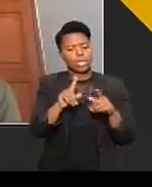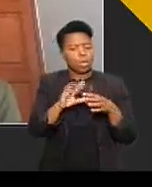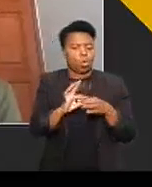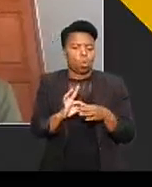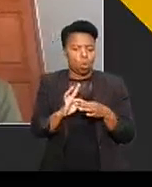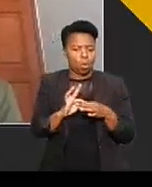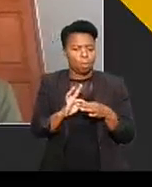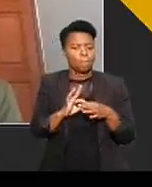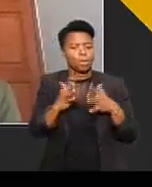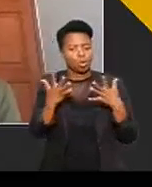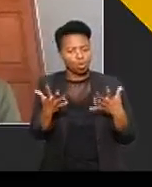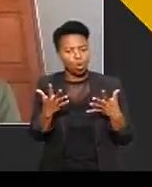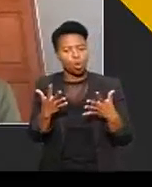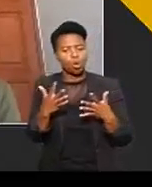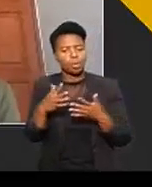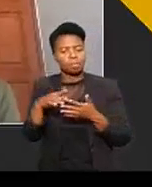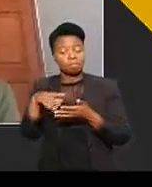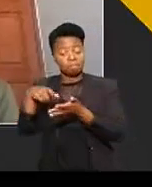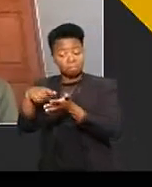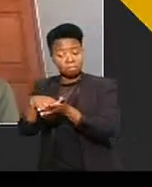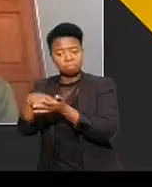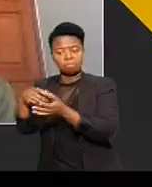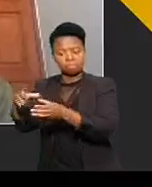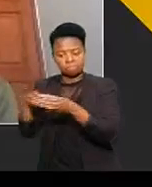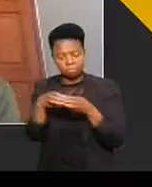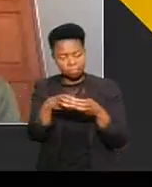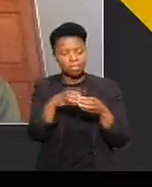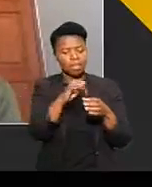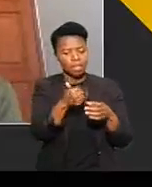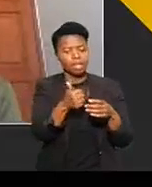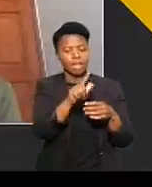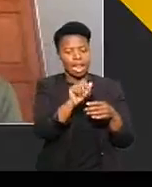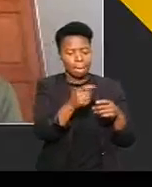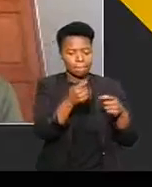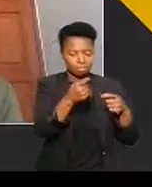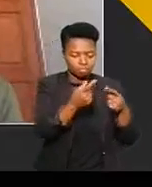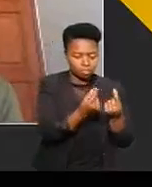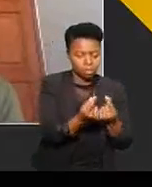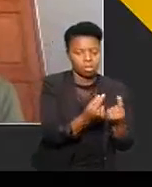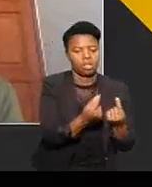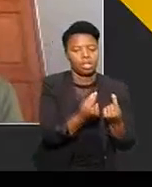collect the swabs and send the swabs to the labs, and the test will be collected. And these are the